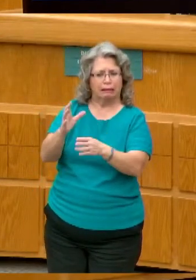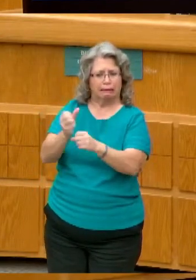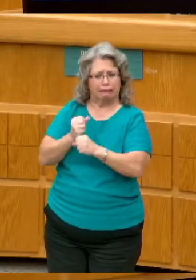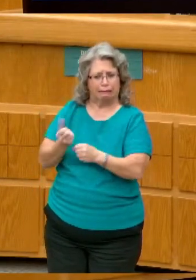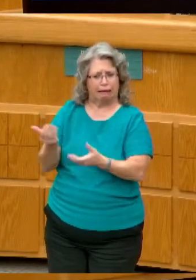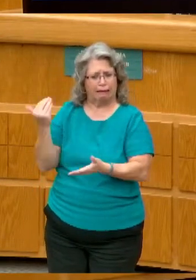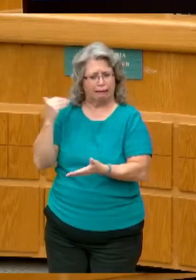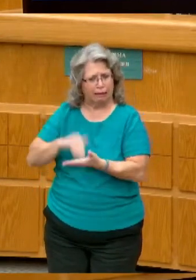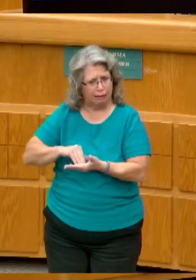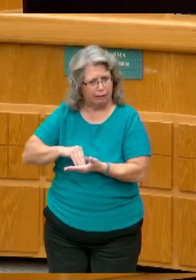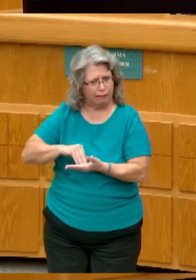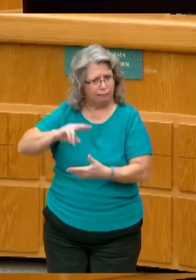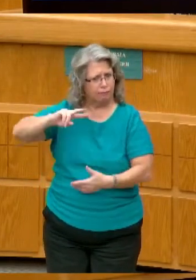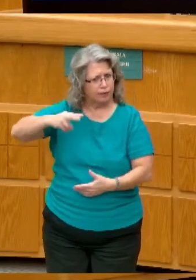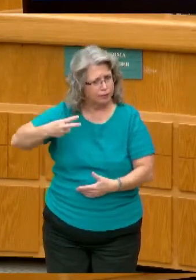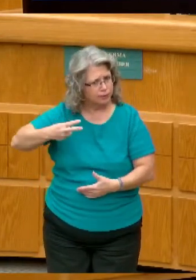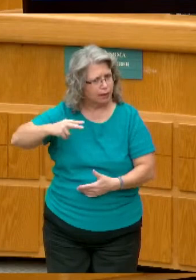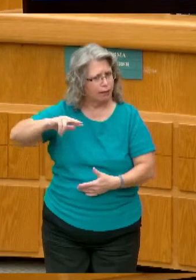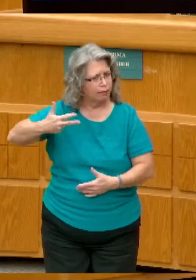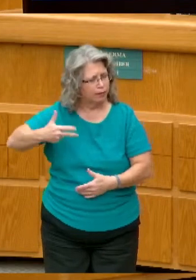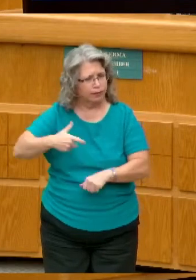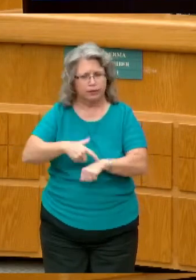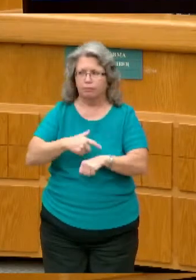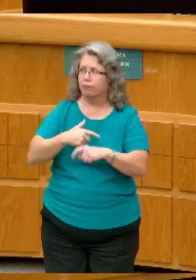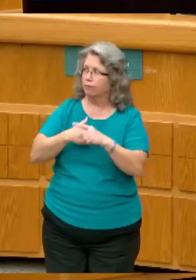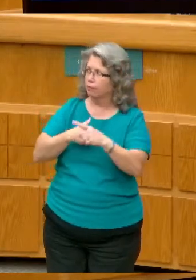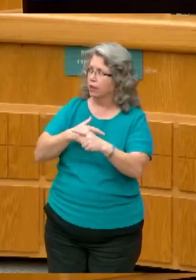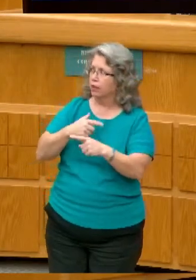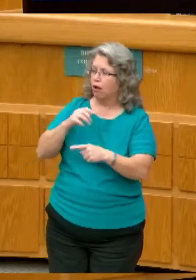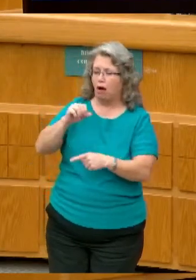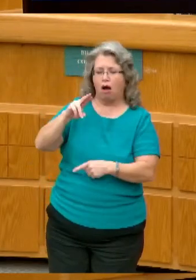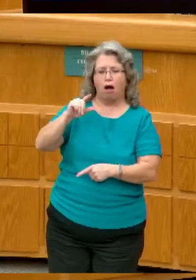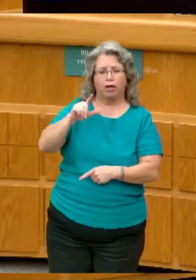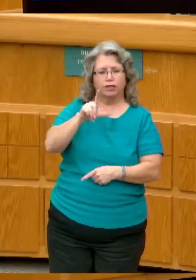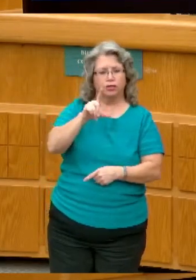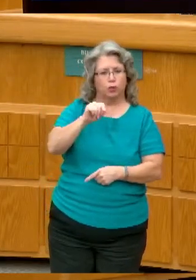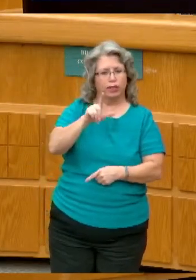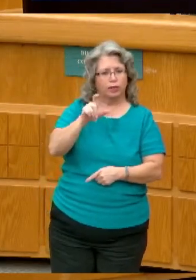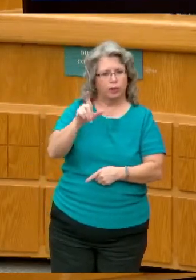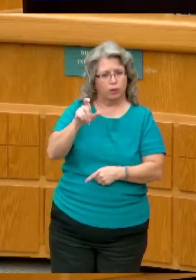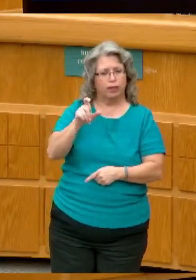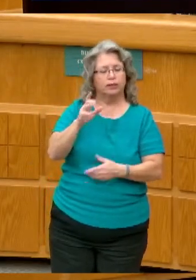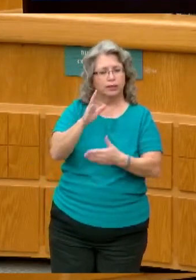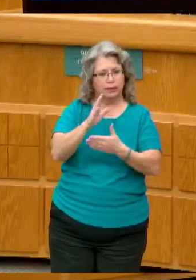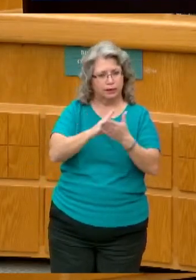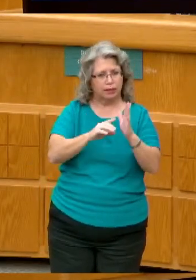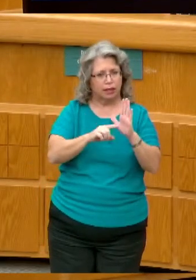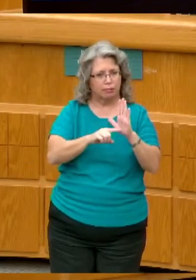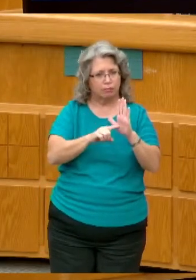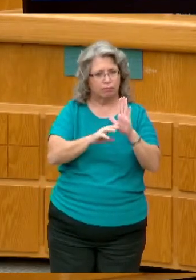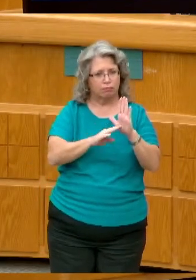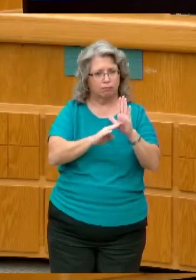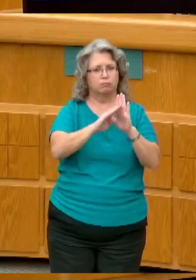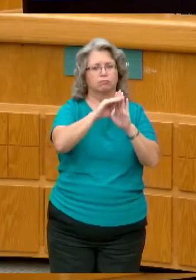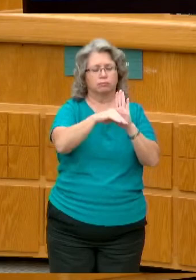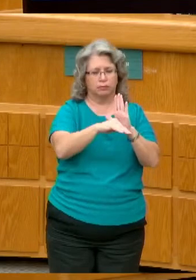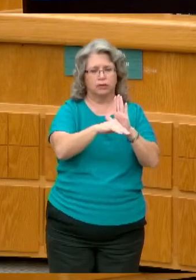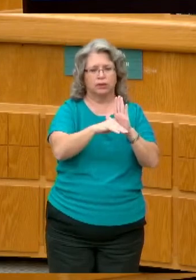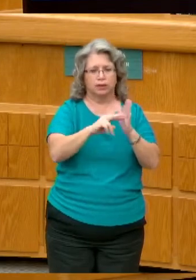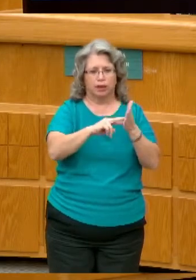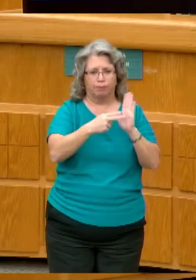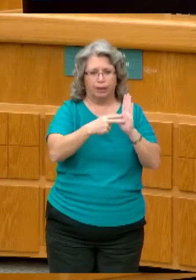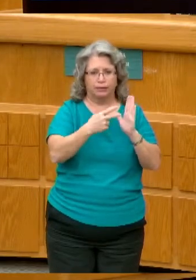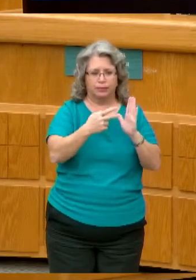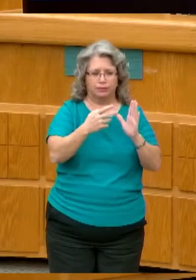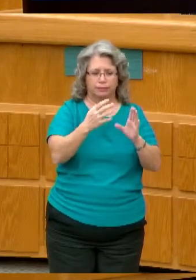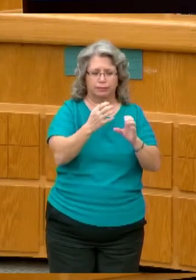it looks like in August of 2021, there's some reinfections there. but a lot more reinfections with the